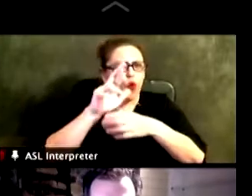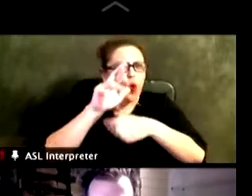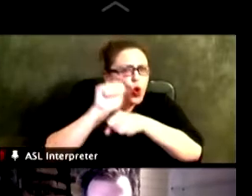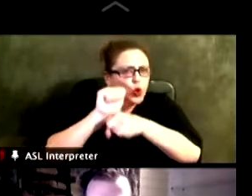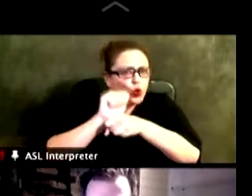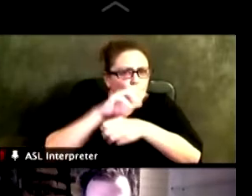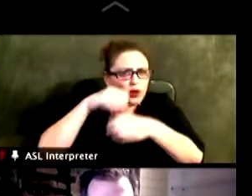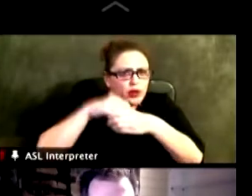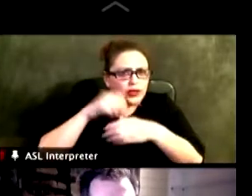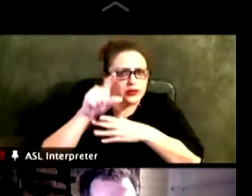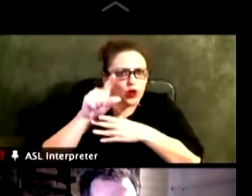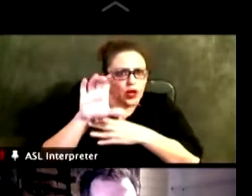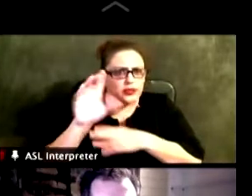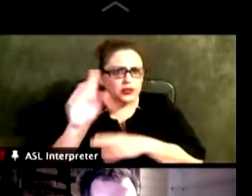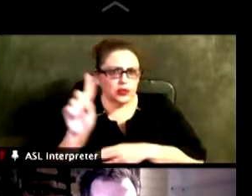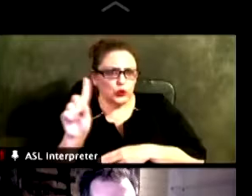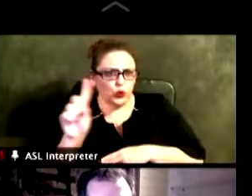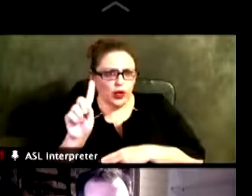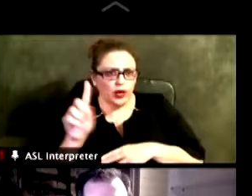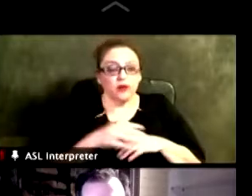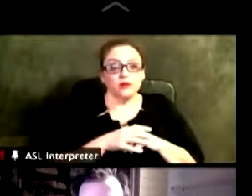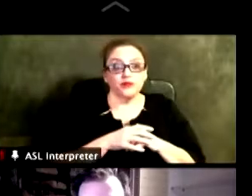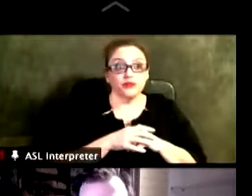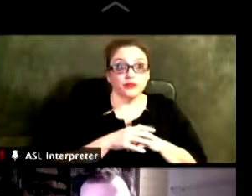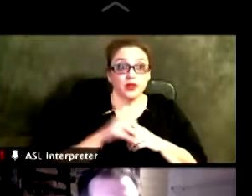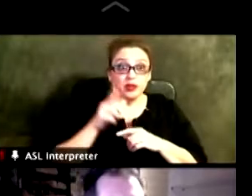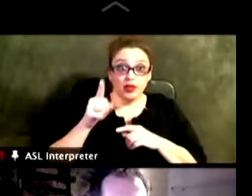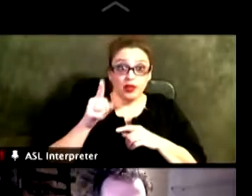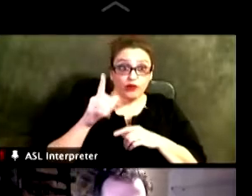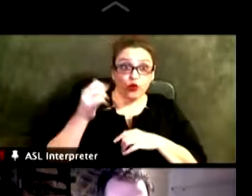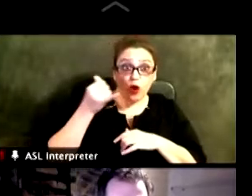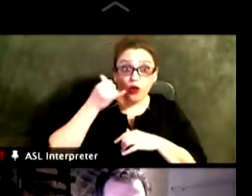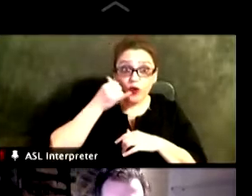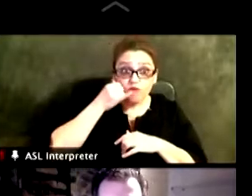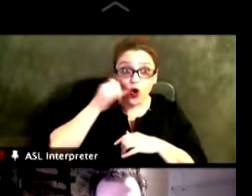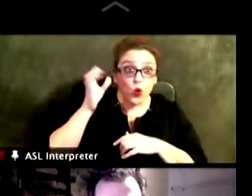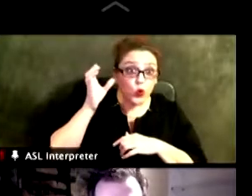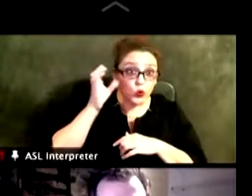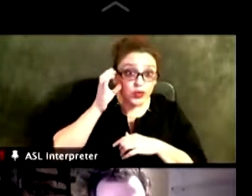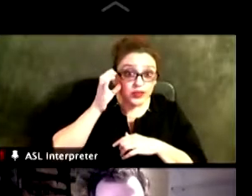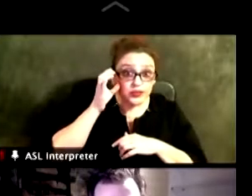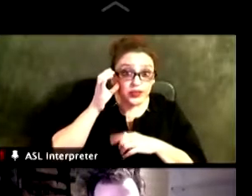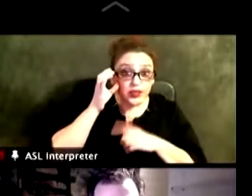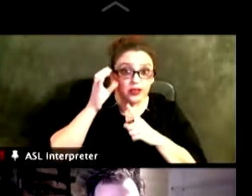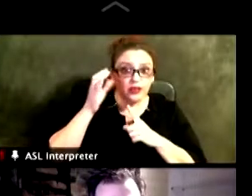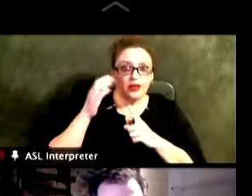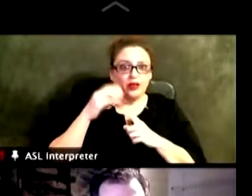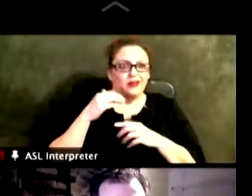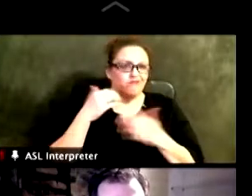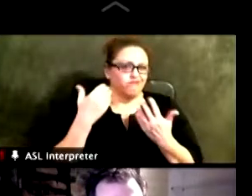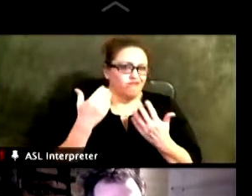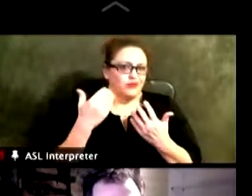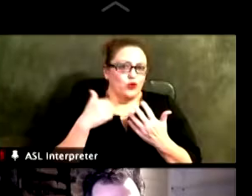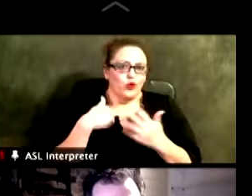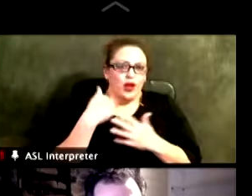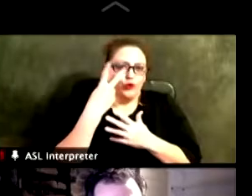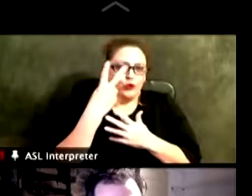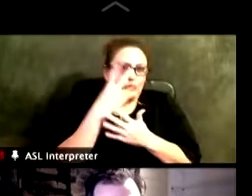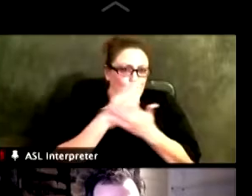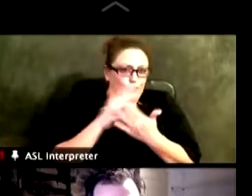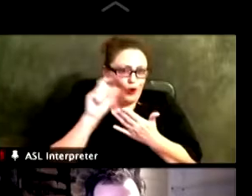for those listening on the phone, we have a two-part question here because of how many choices we've provided to the